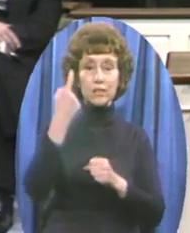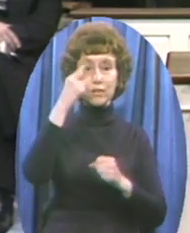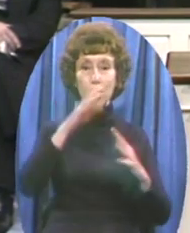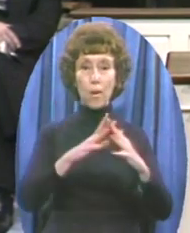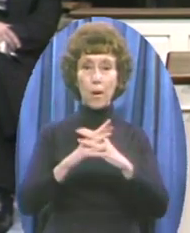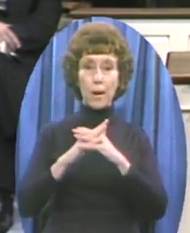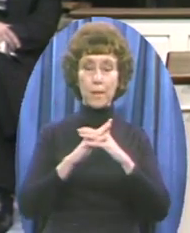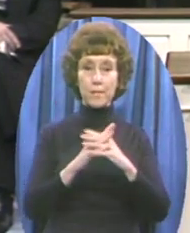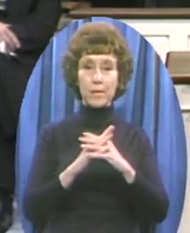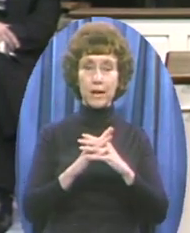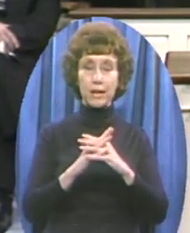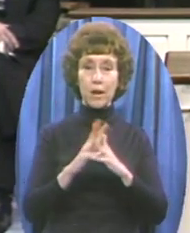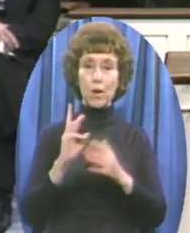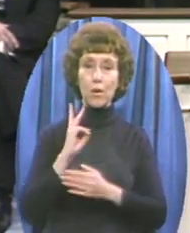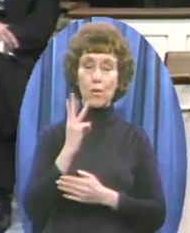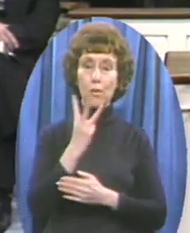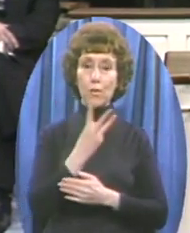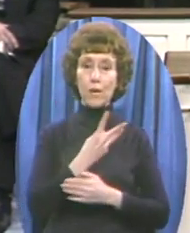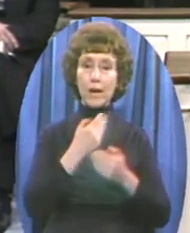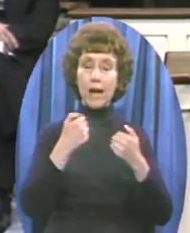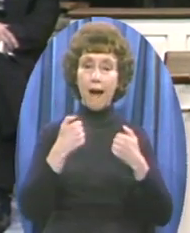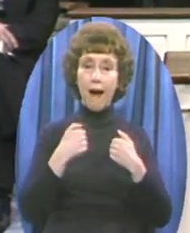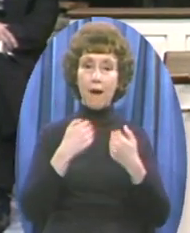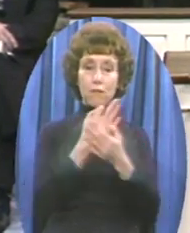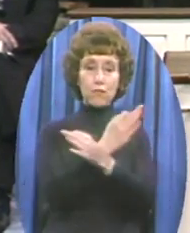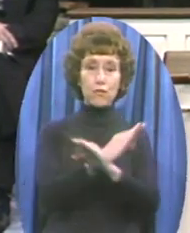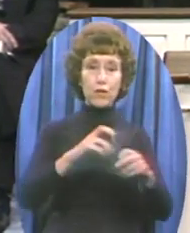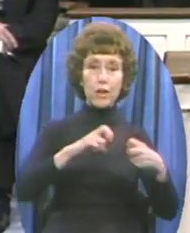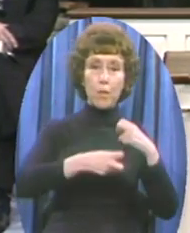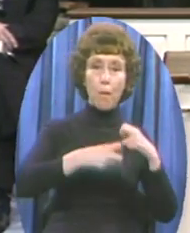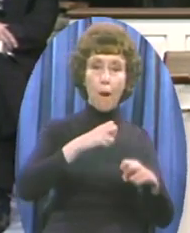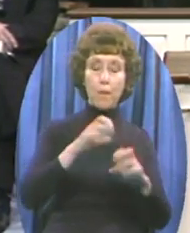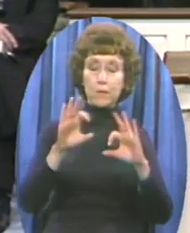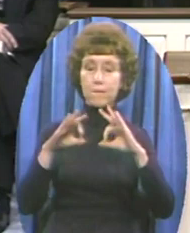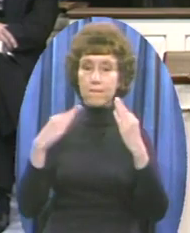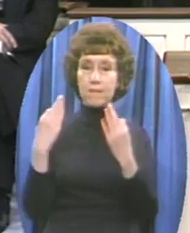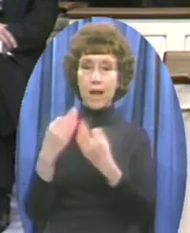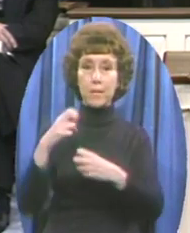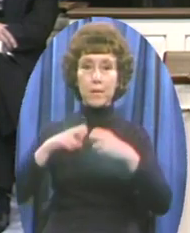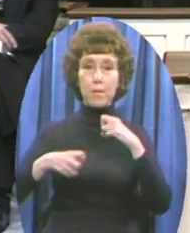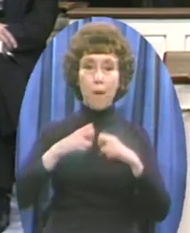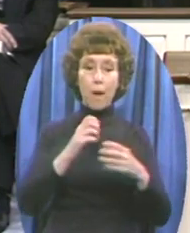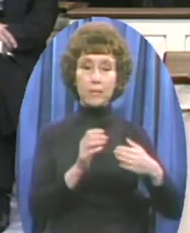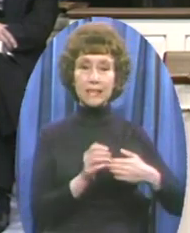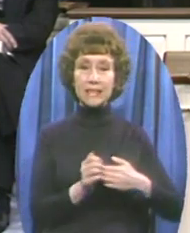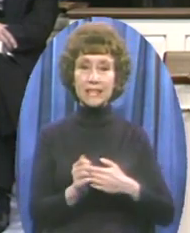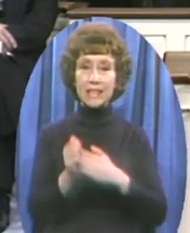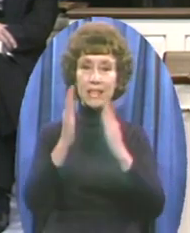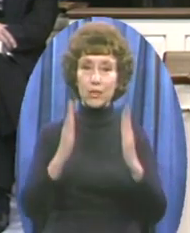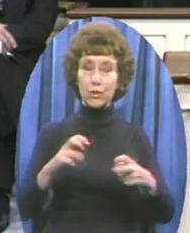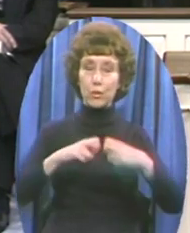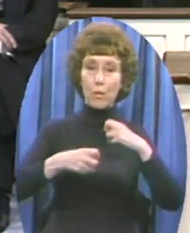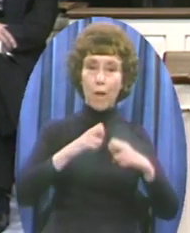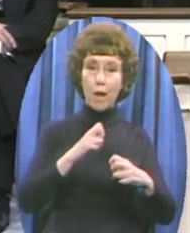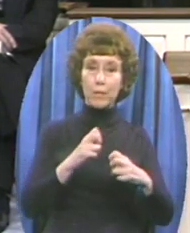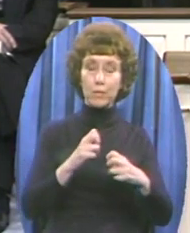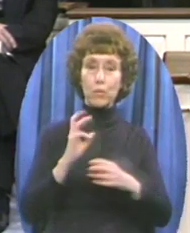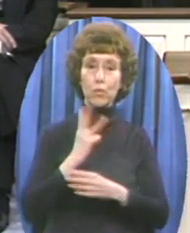We are in a freedom crisis, we're in a family crisis, we're in a leadership crisis, and survival is the name of the